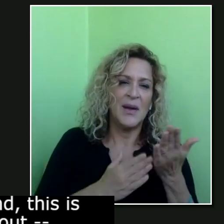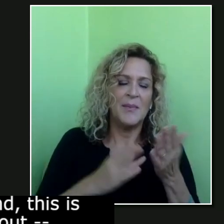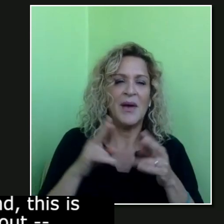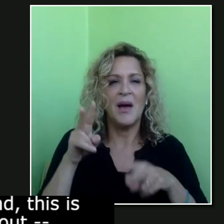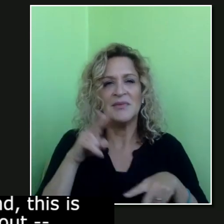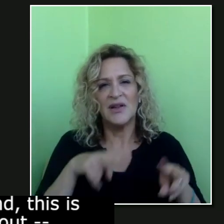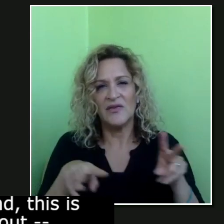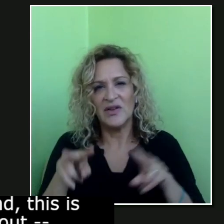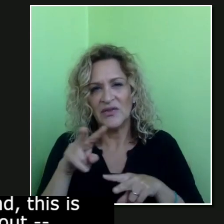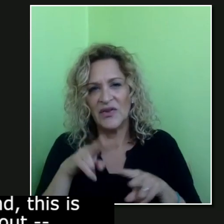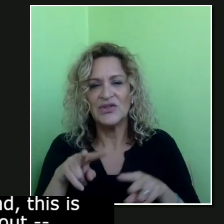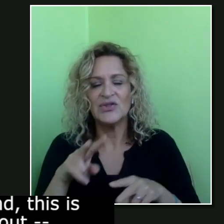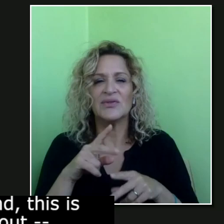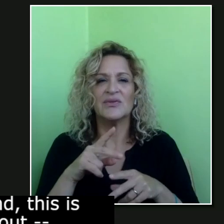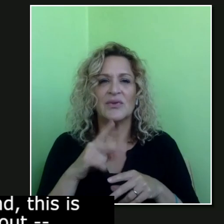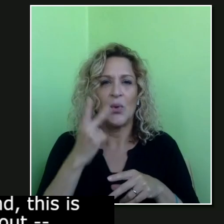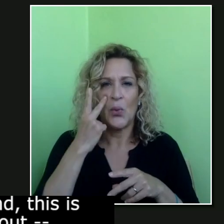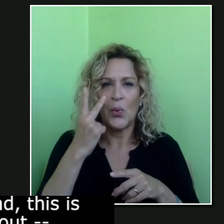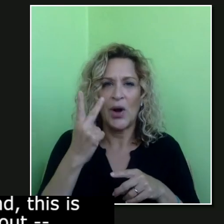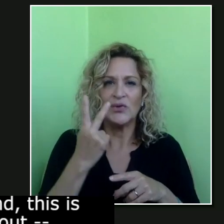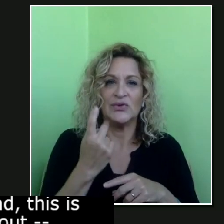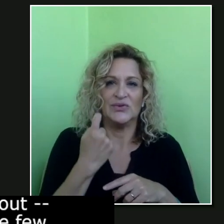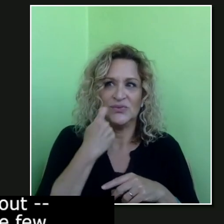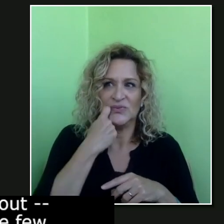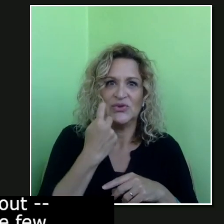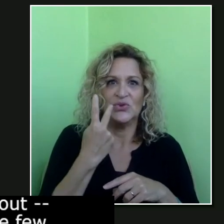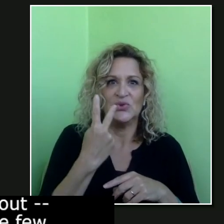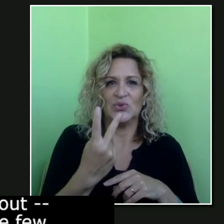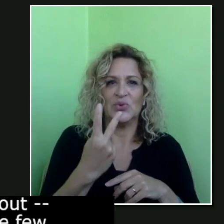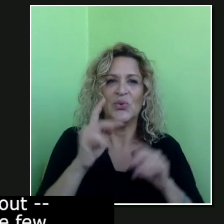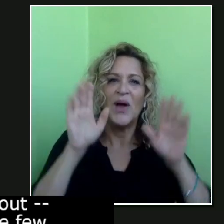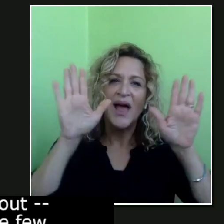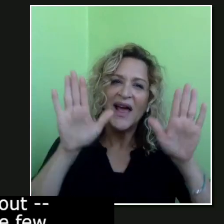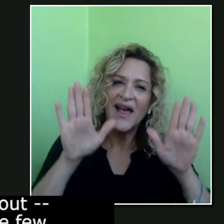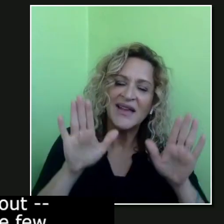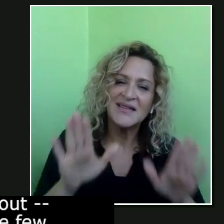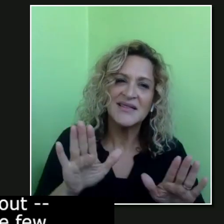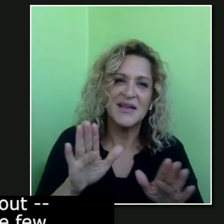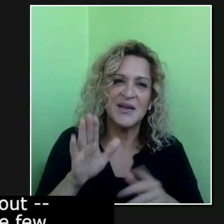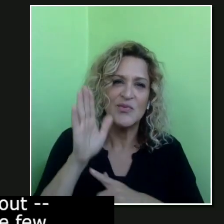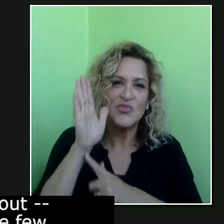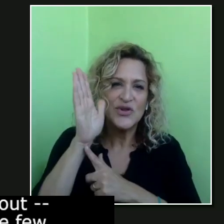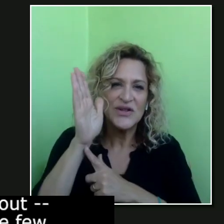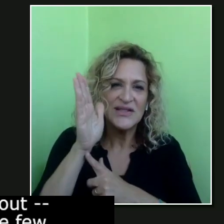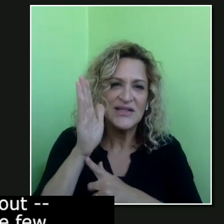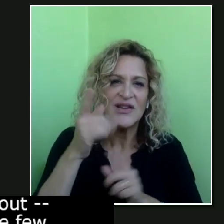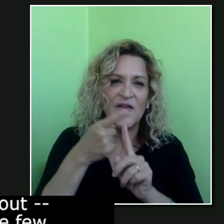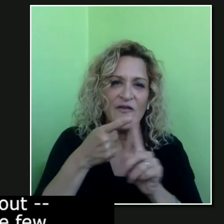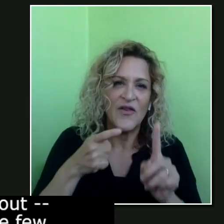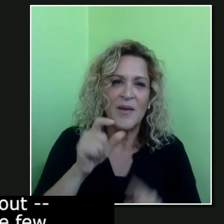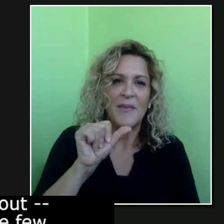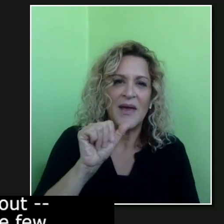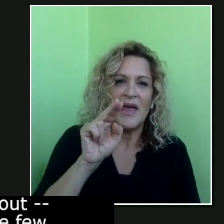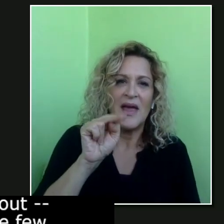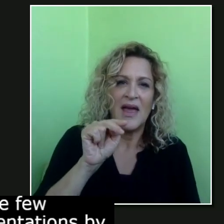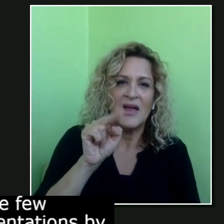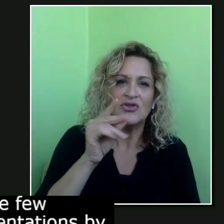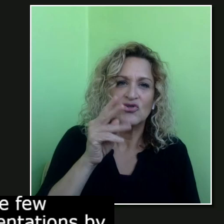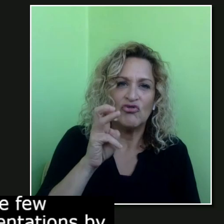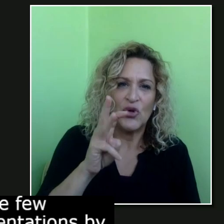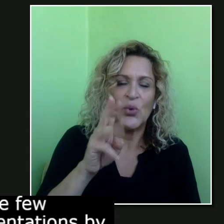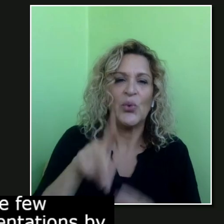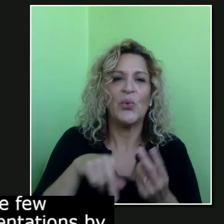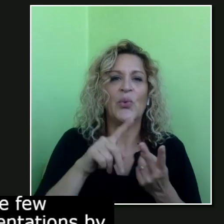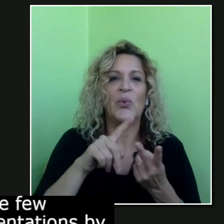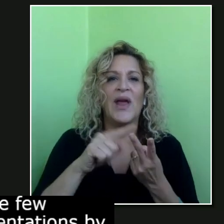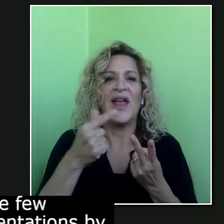watched the two excellent presentations by Gunilla and Andrew, and also admiring Andrew's splendid hair.